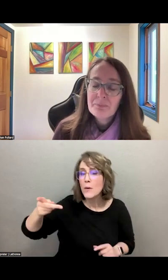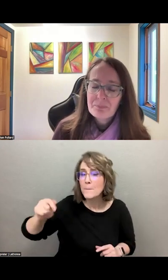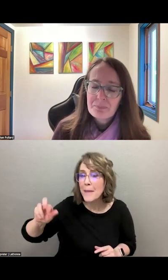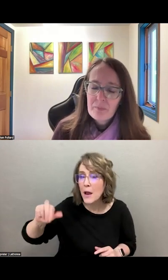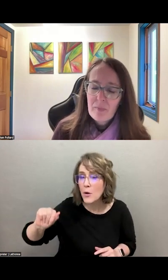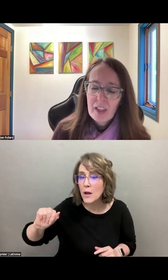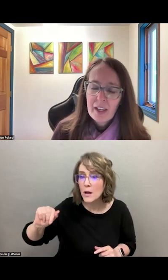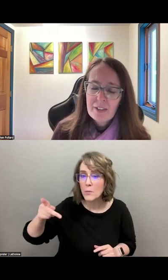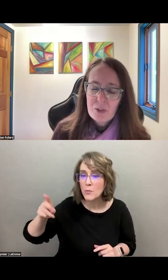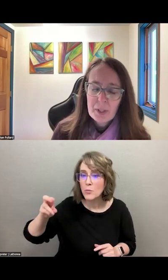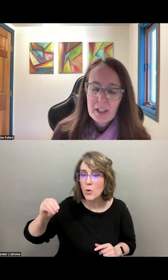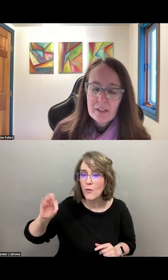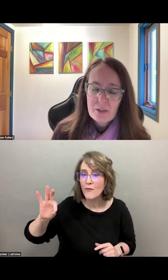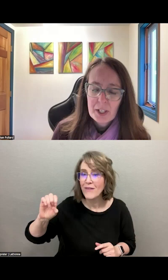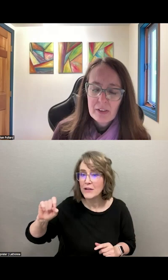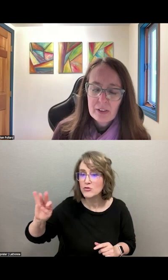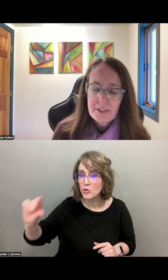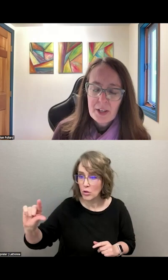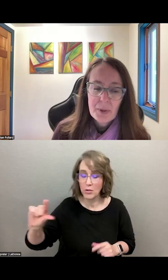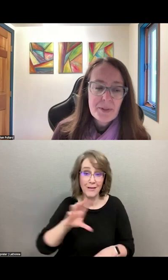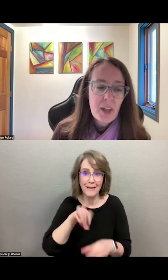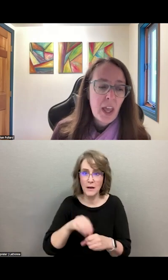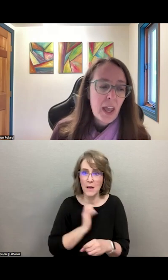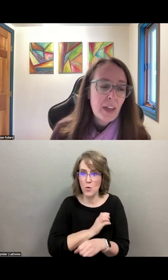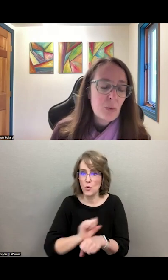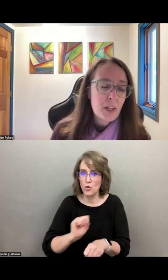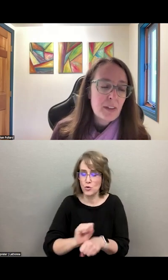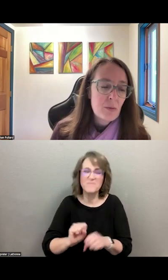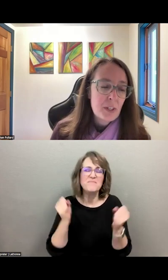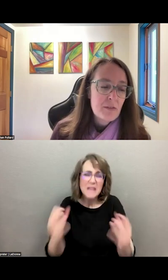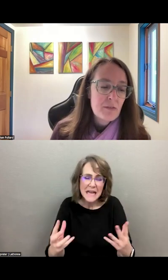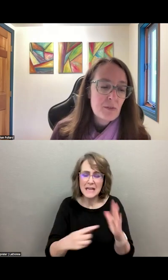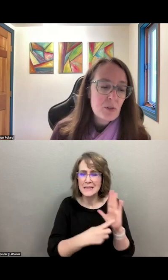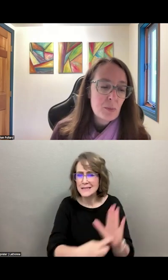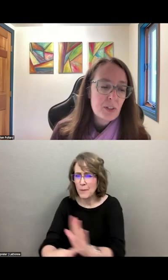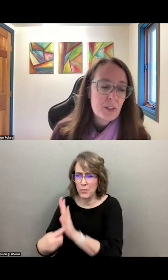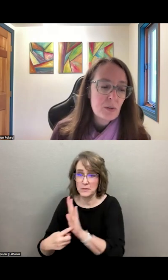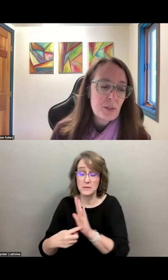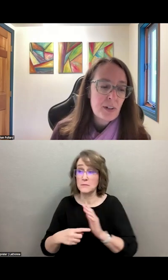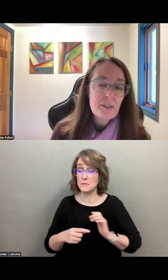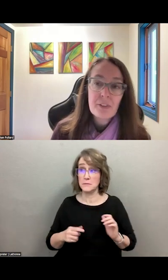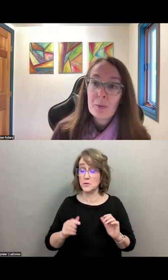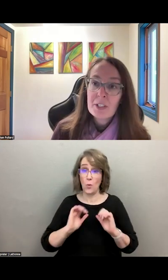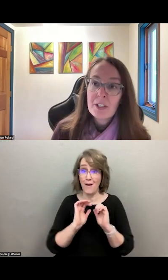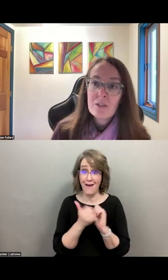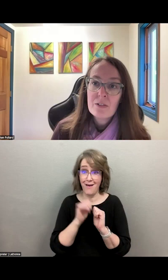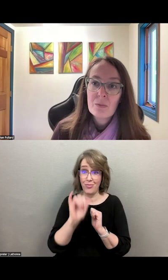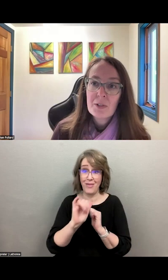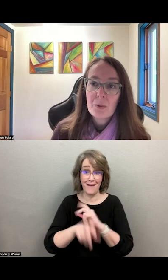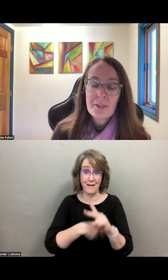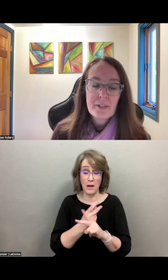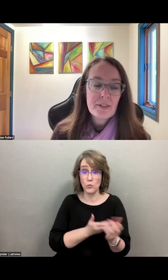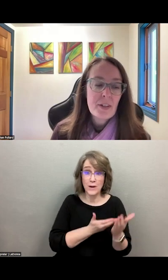work? And so many other examples. And the way that we've distributed those kinds of recommendations